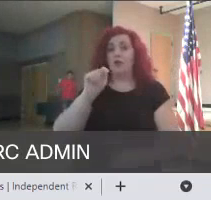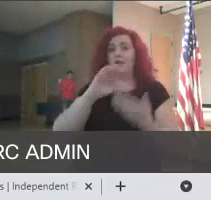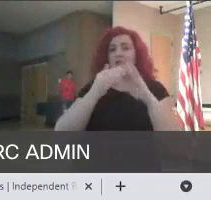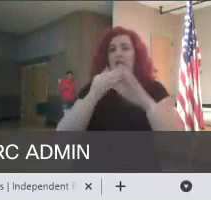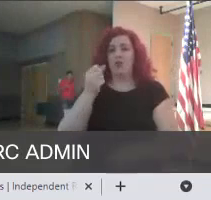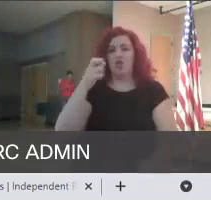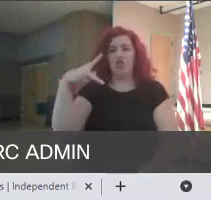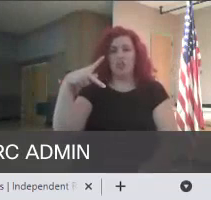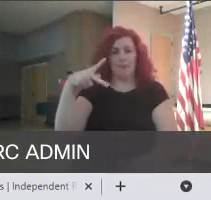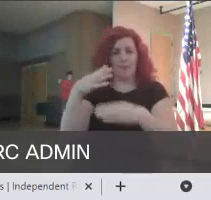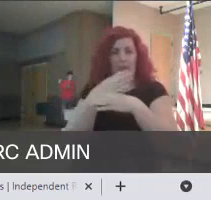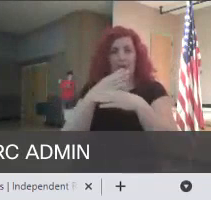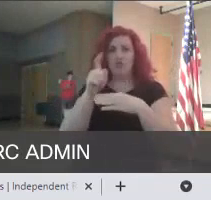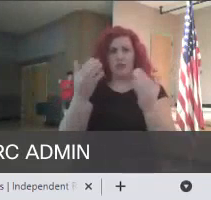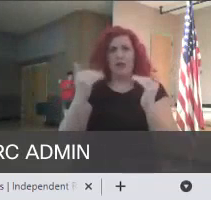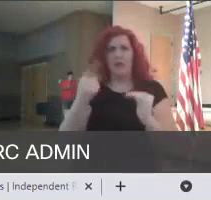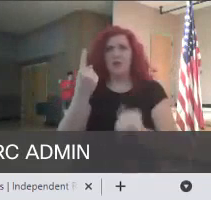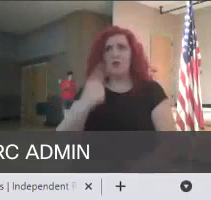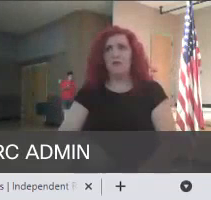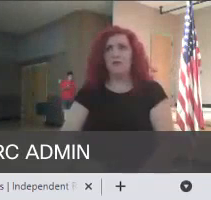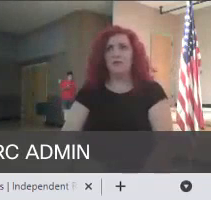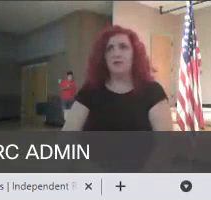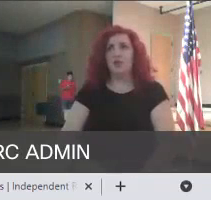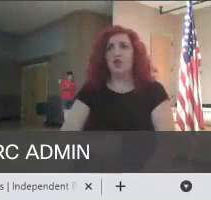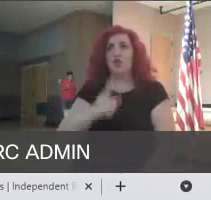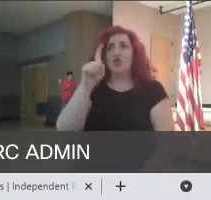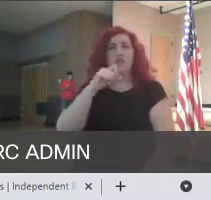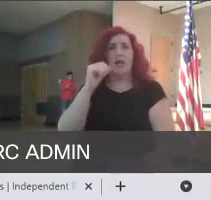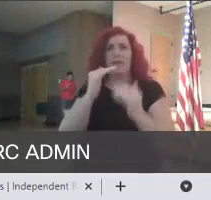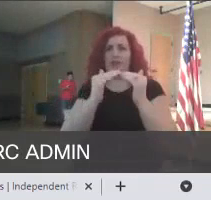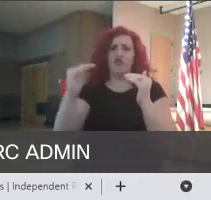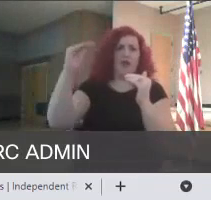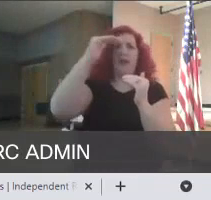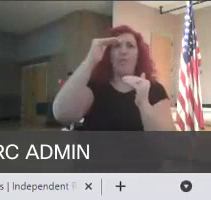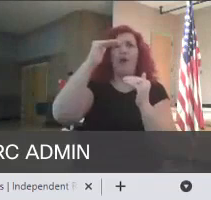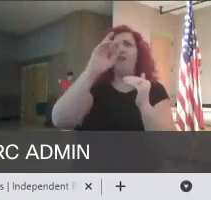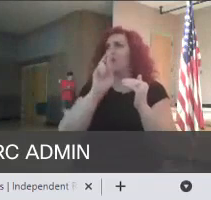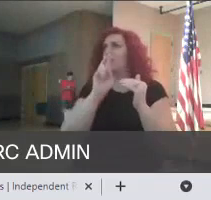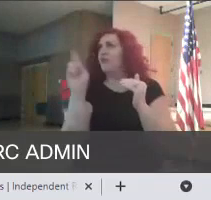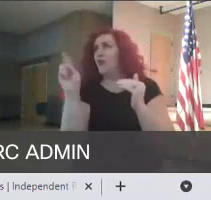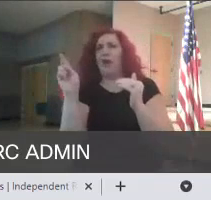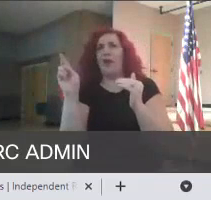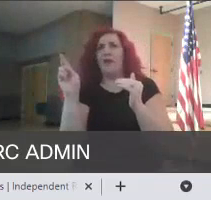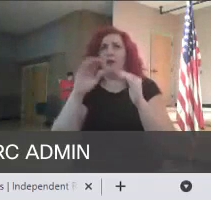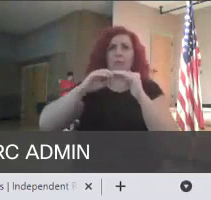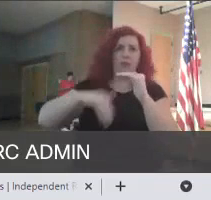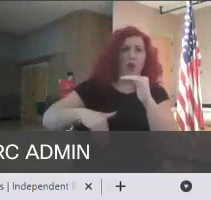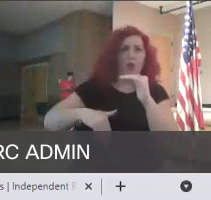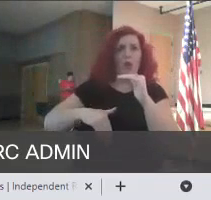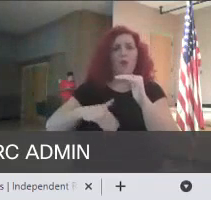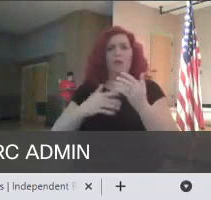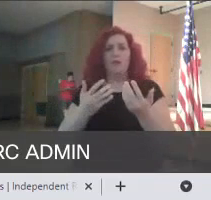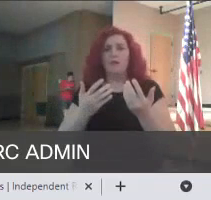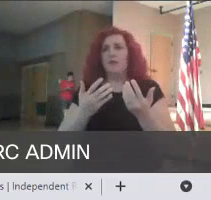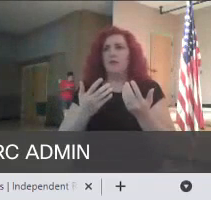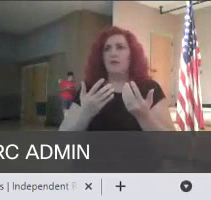should be the next one. So should it be the one directly above it, to the right, below it?